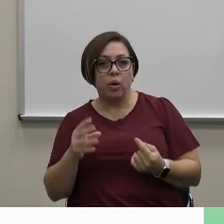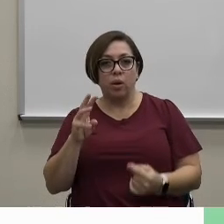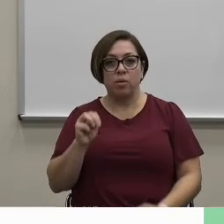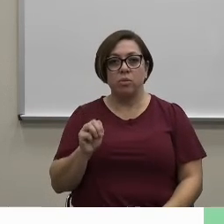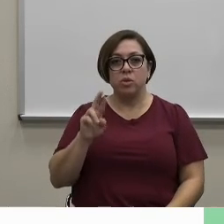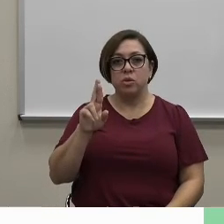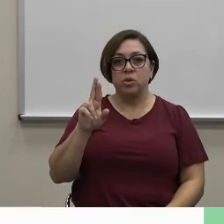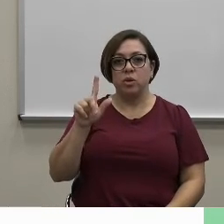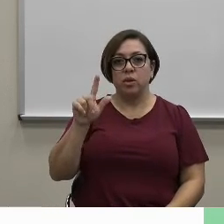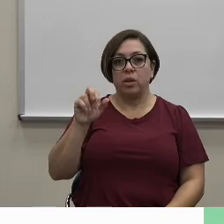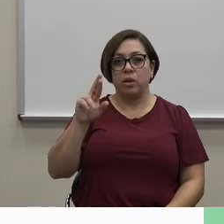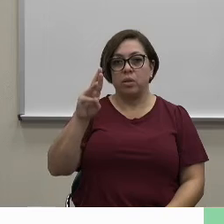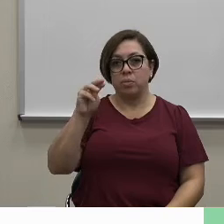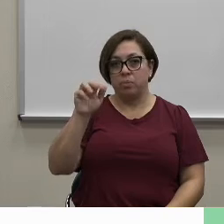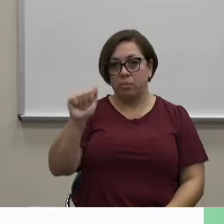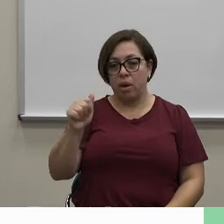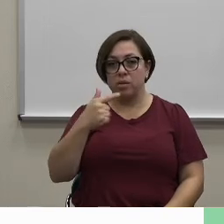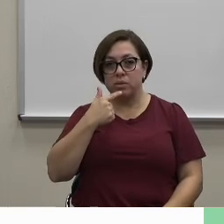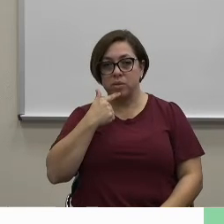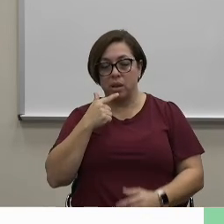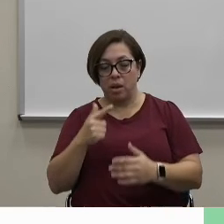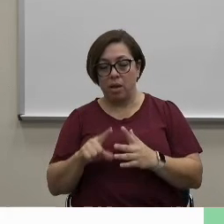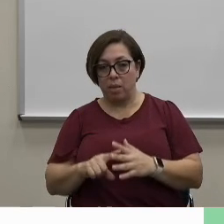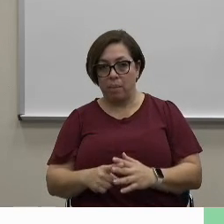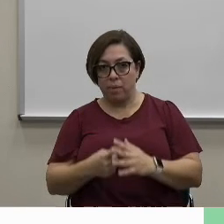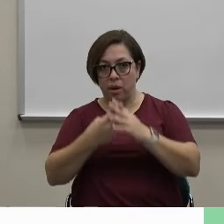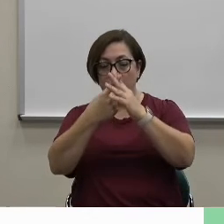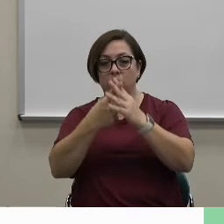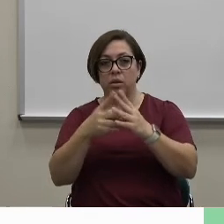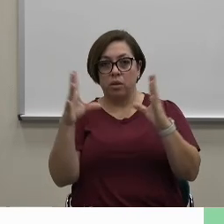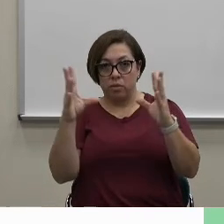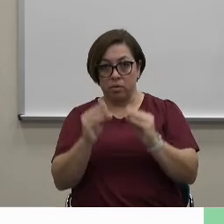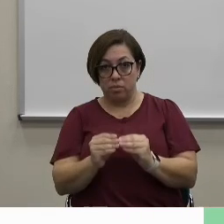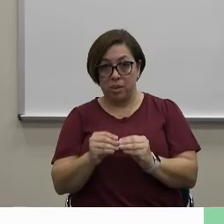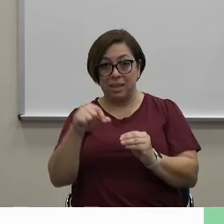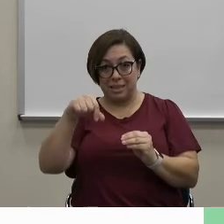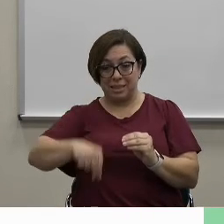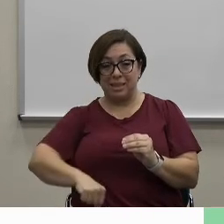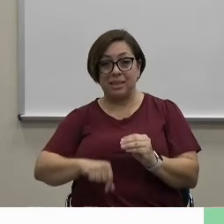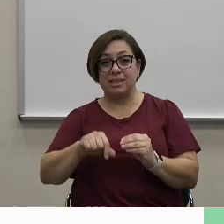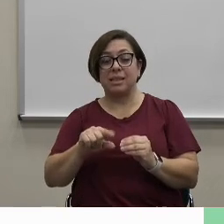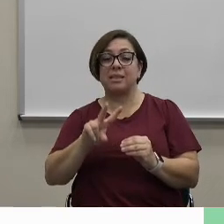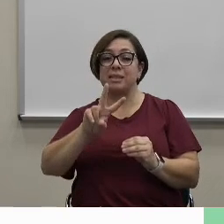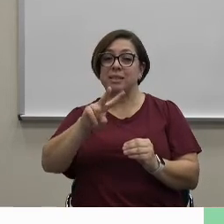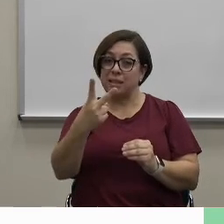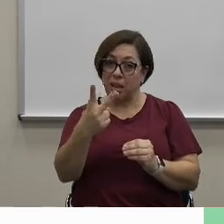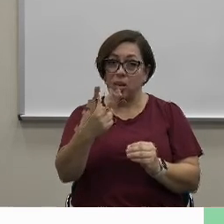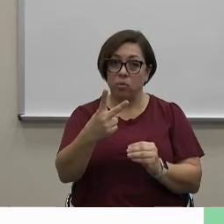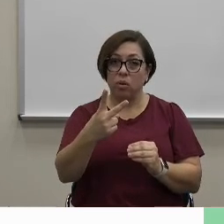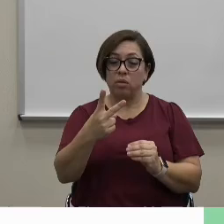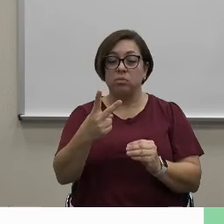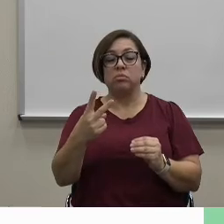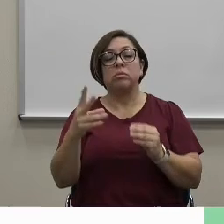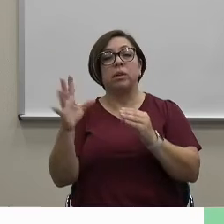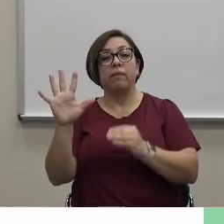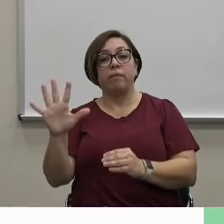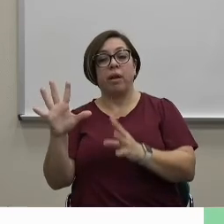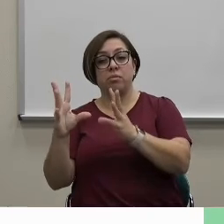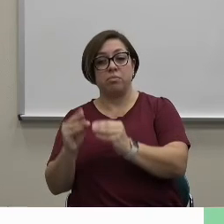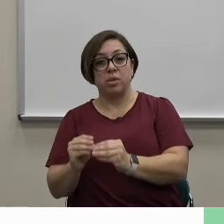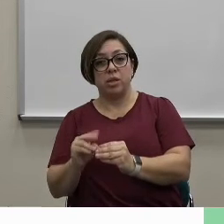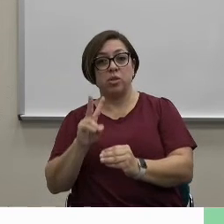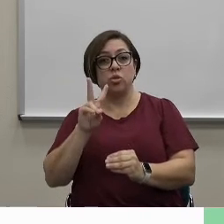mentioned at the beginning of the meeting, this is the second of 5 public input meetings for the committee. And so we'll have 2 more